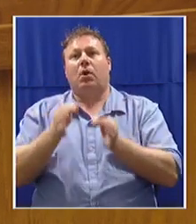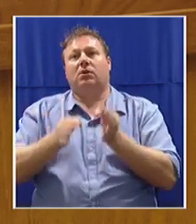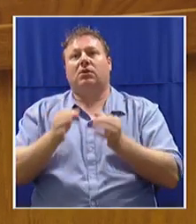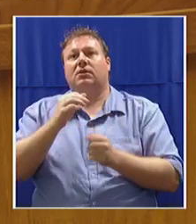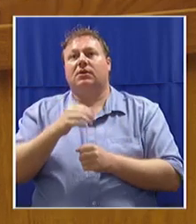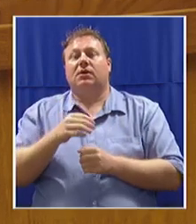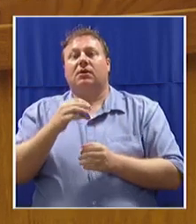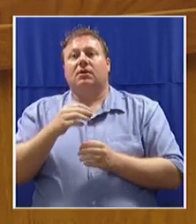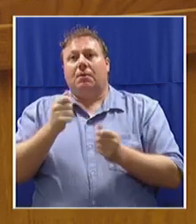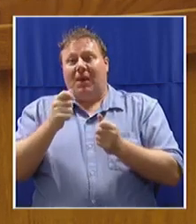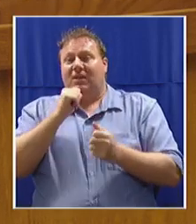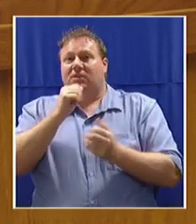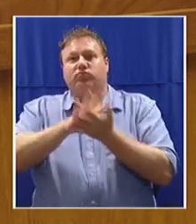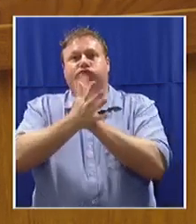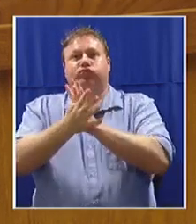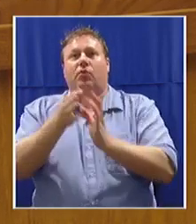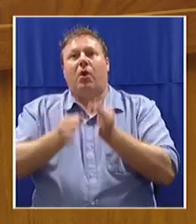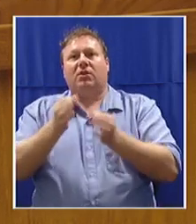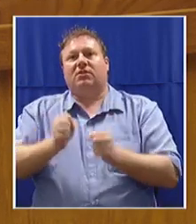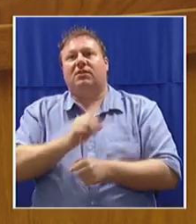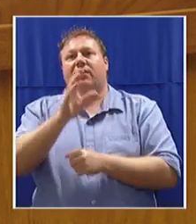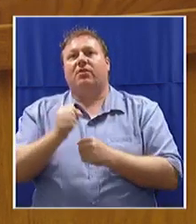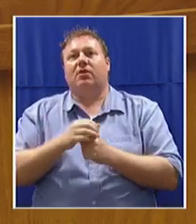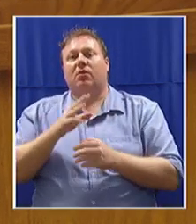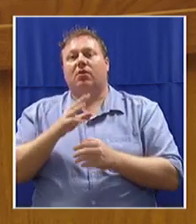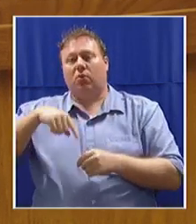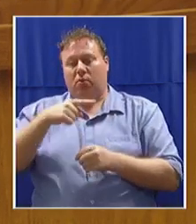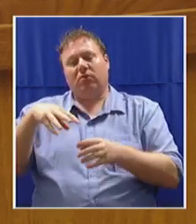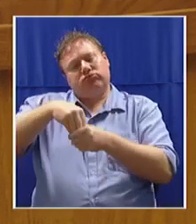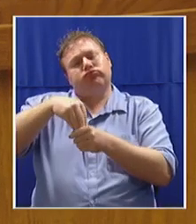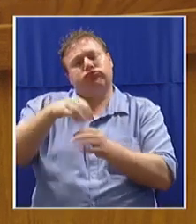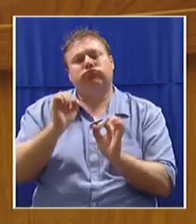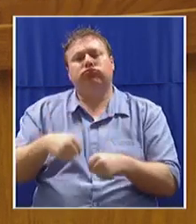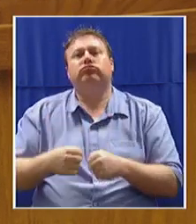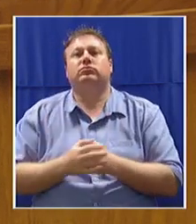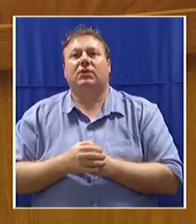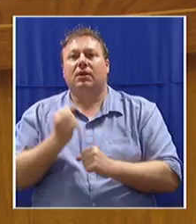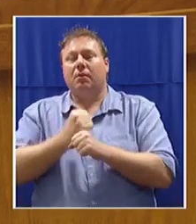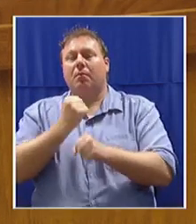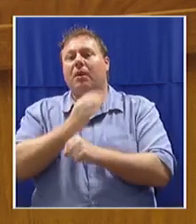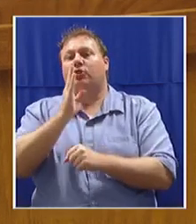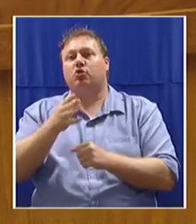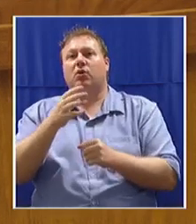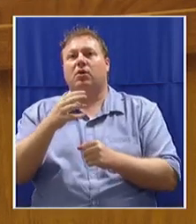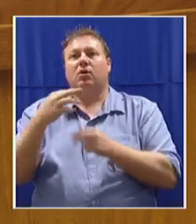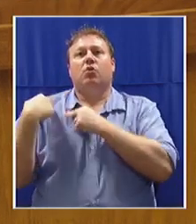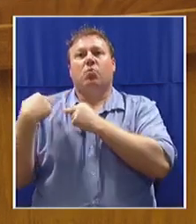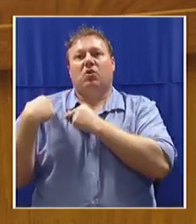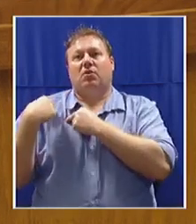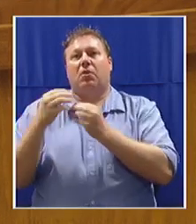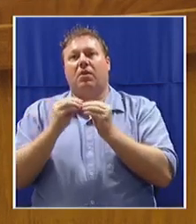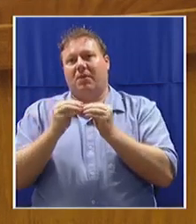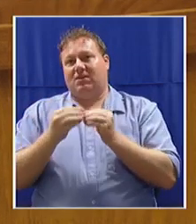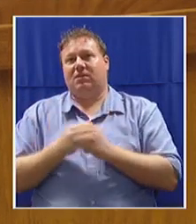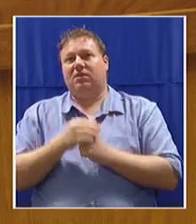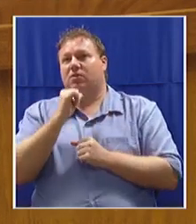taint politics in South Africa. So we will be participating in this and making sure that it is a responsible amendment, because what you also